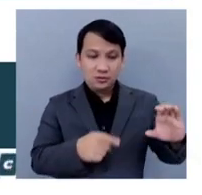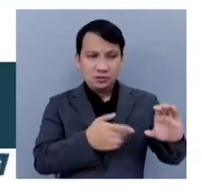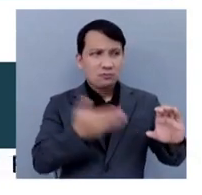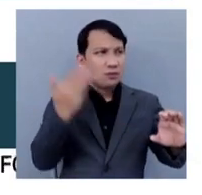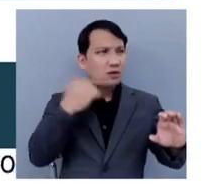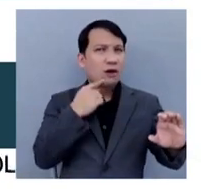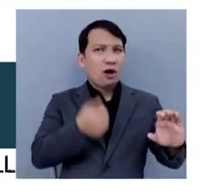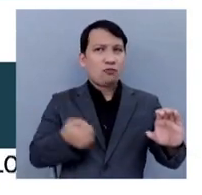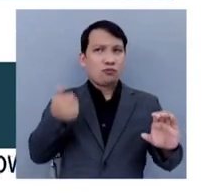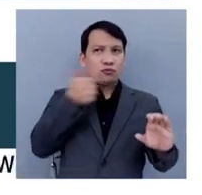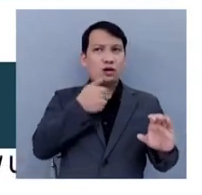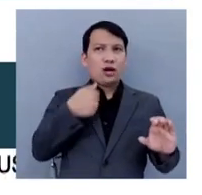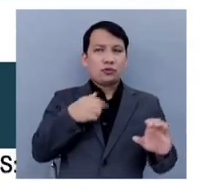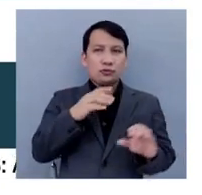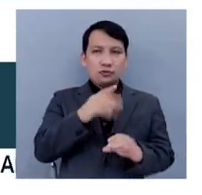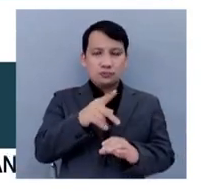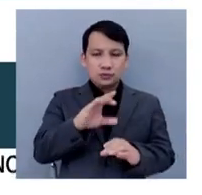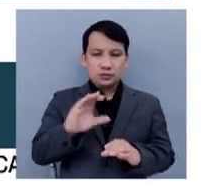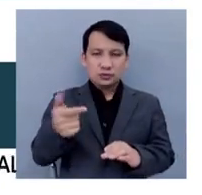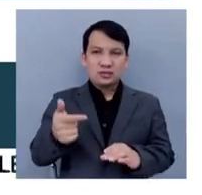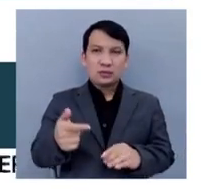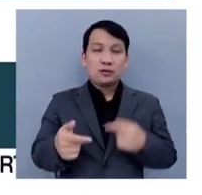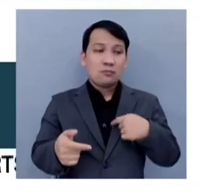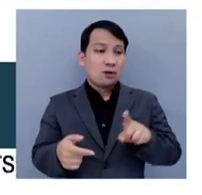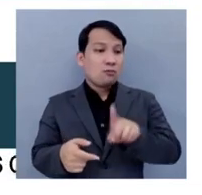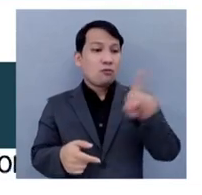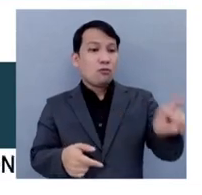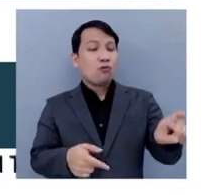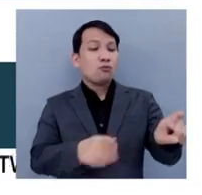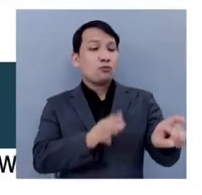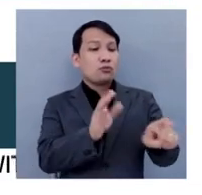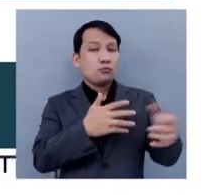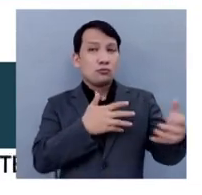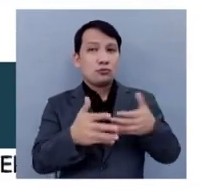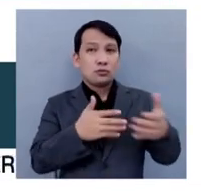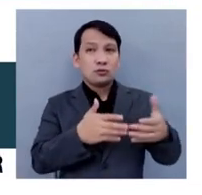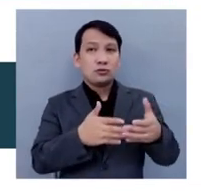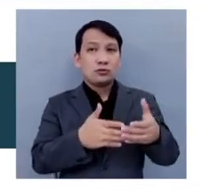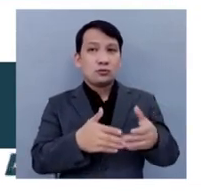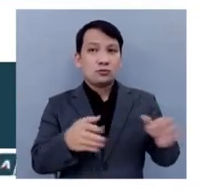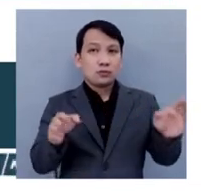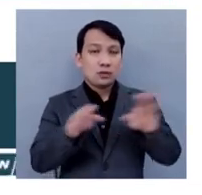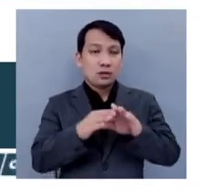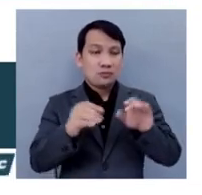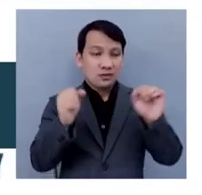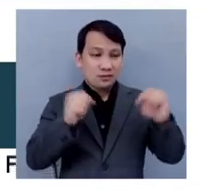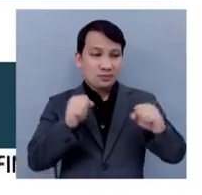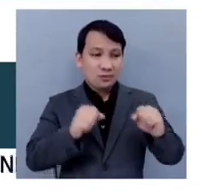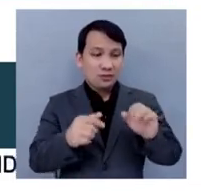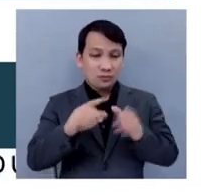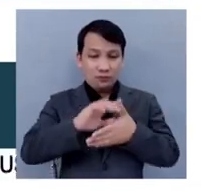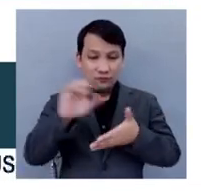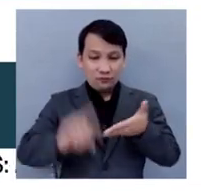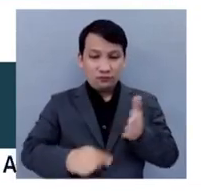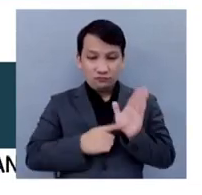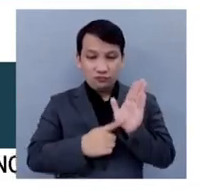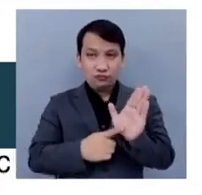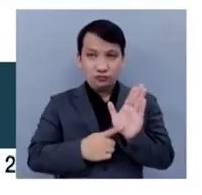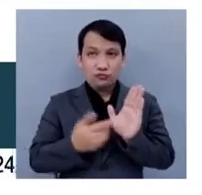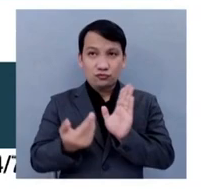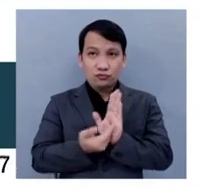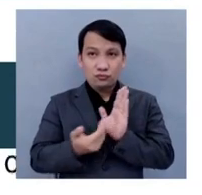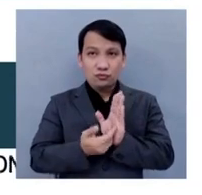the PCGG under Heidi Yorak that we asked them to do was to make a full disclosure of their assets abroad so that we can